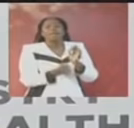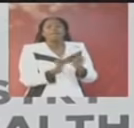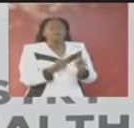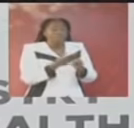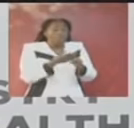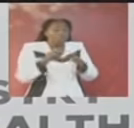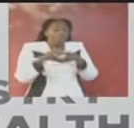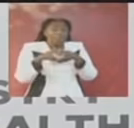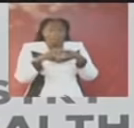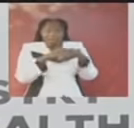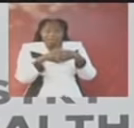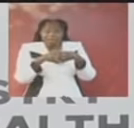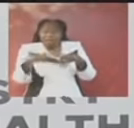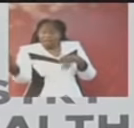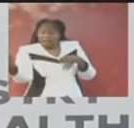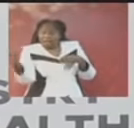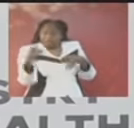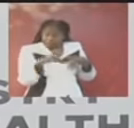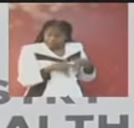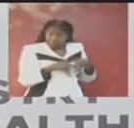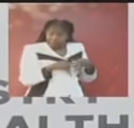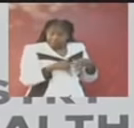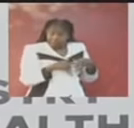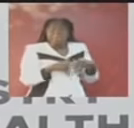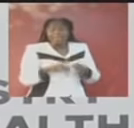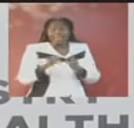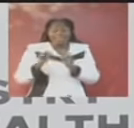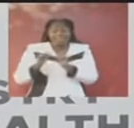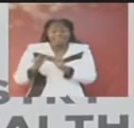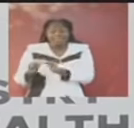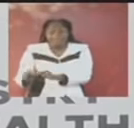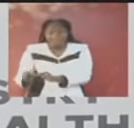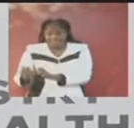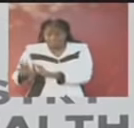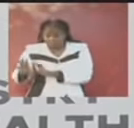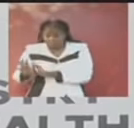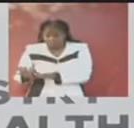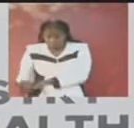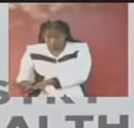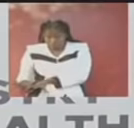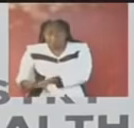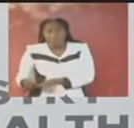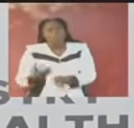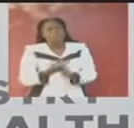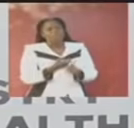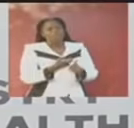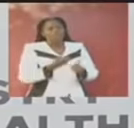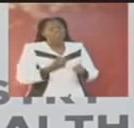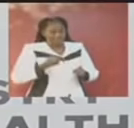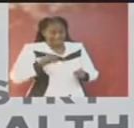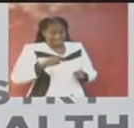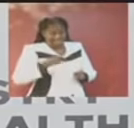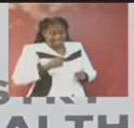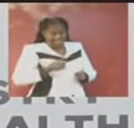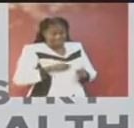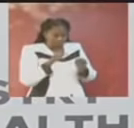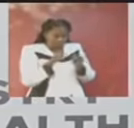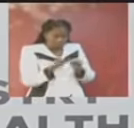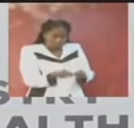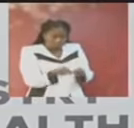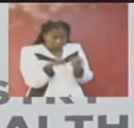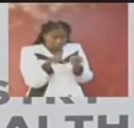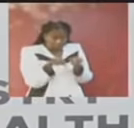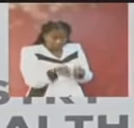so, based, as I said, on the physical layout of the facility, we would tend to have one country in